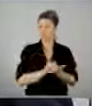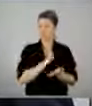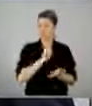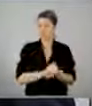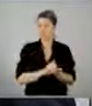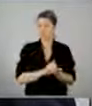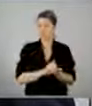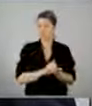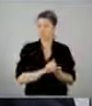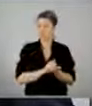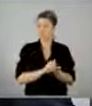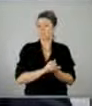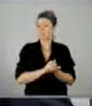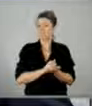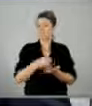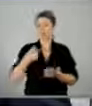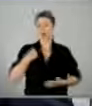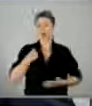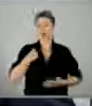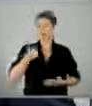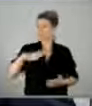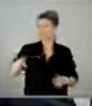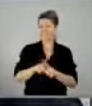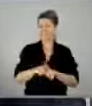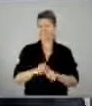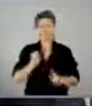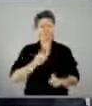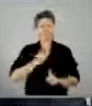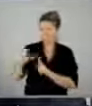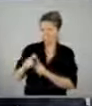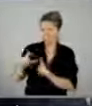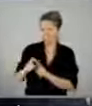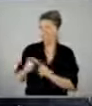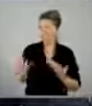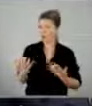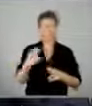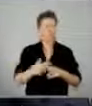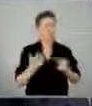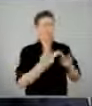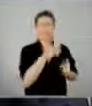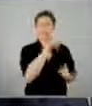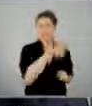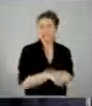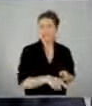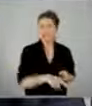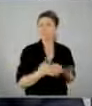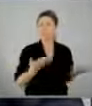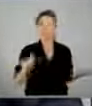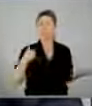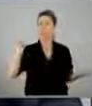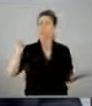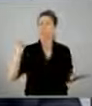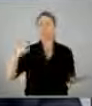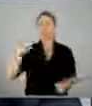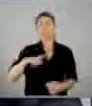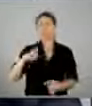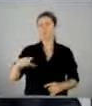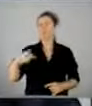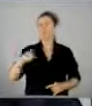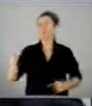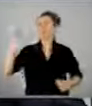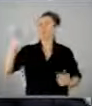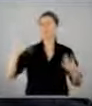would expect for my daughter, and I should have no lesser expectations for Brittany. And that's why I've taken the actions that I have today. But